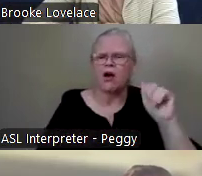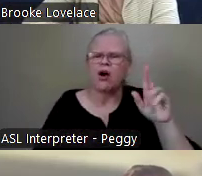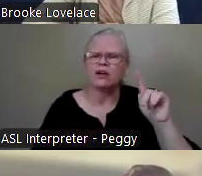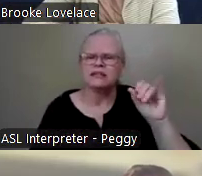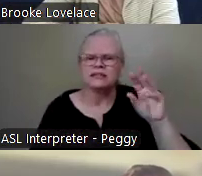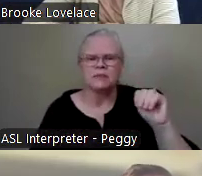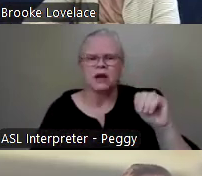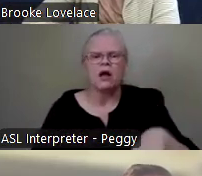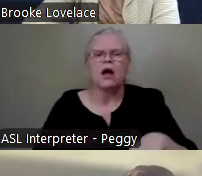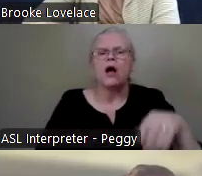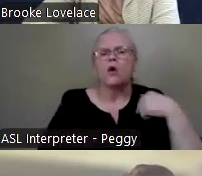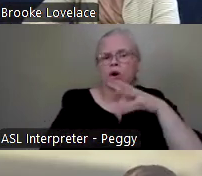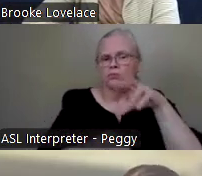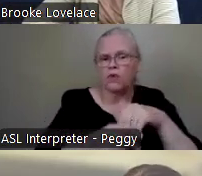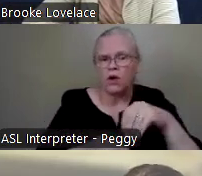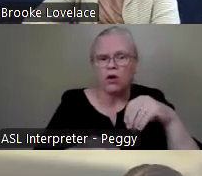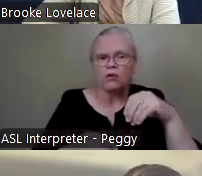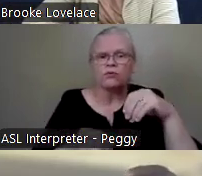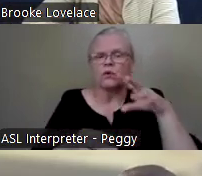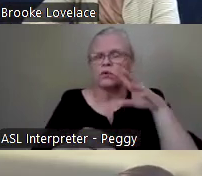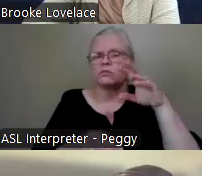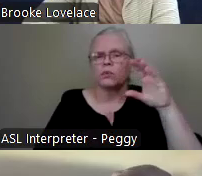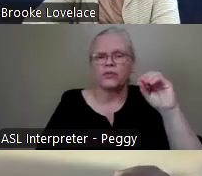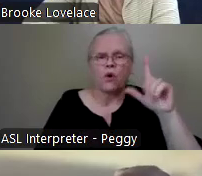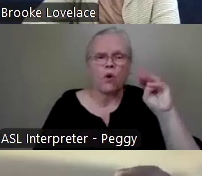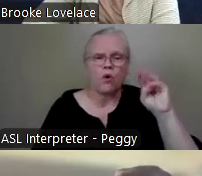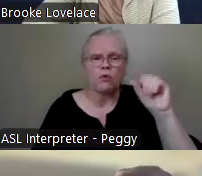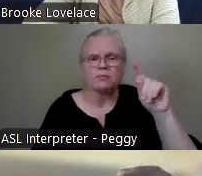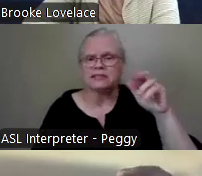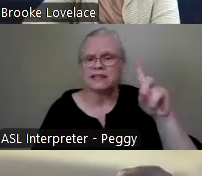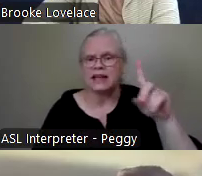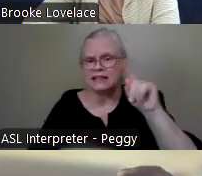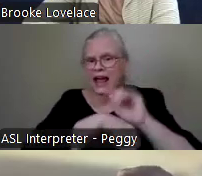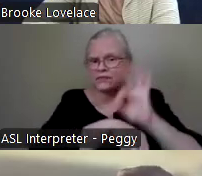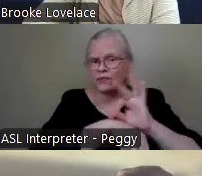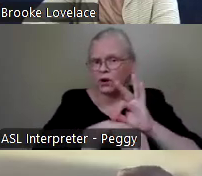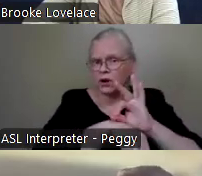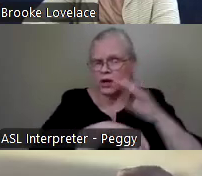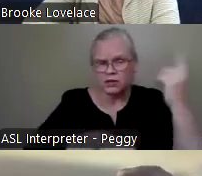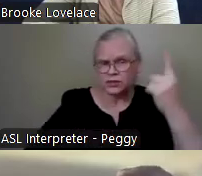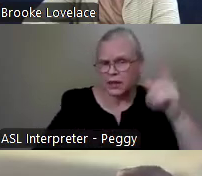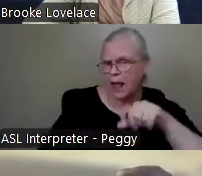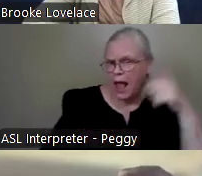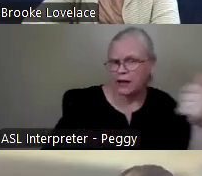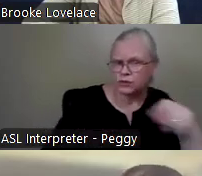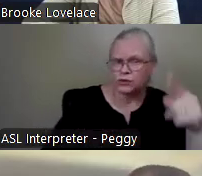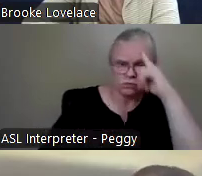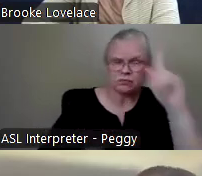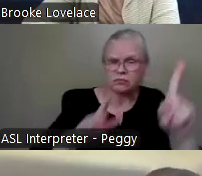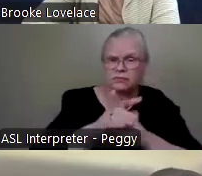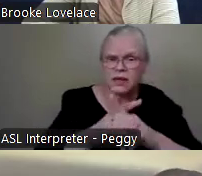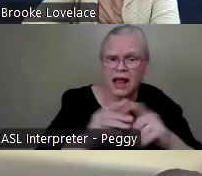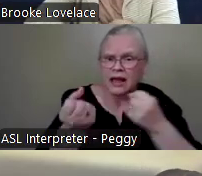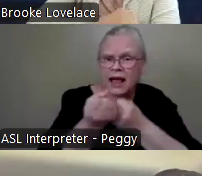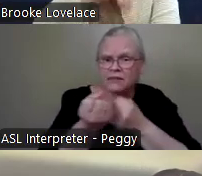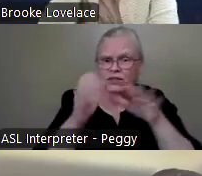Olmsted Task Force committee. I'm sure I'm missing some, but is there something that comes to mind, that like an advocacy group that maybe